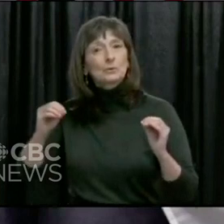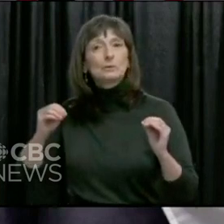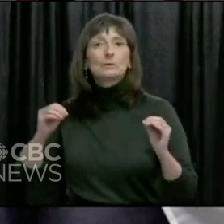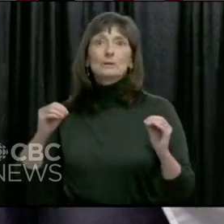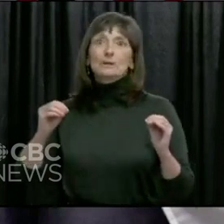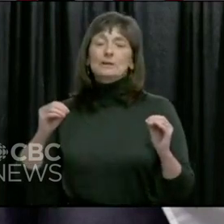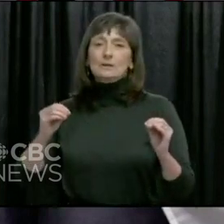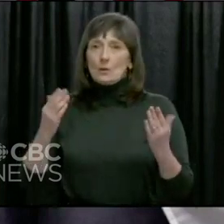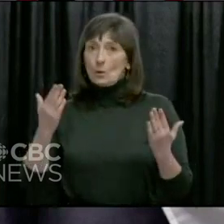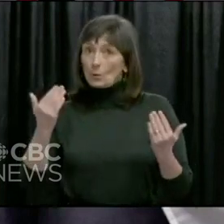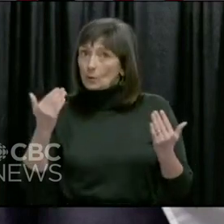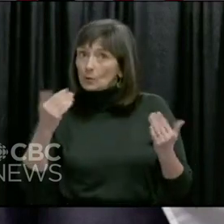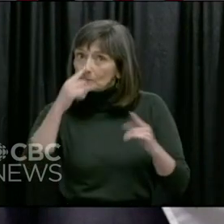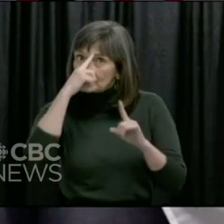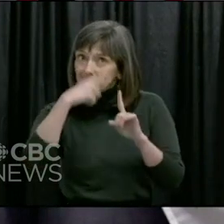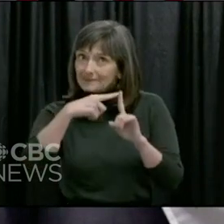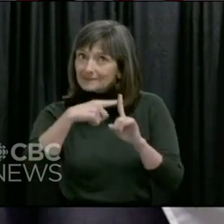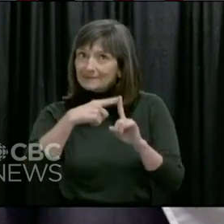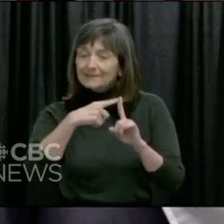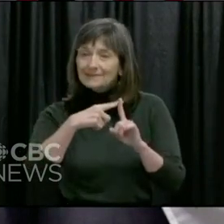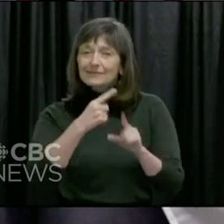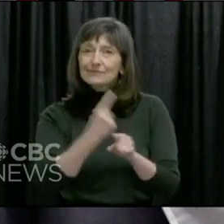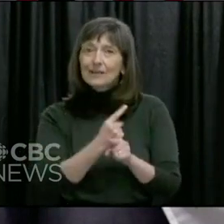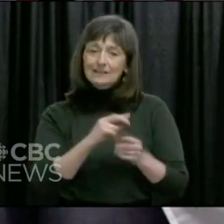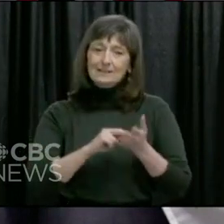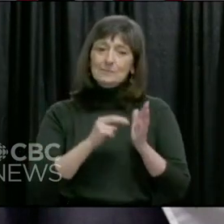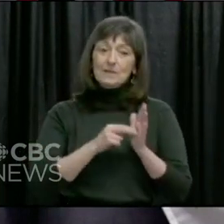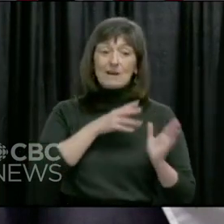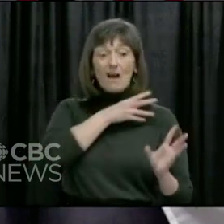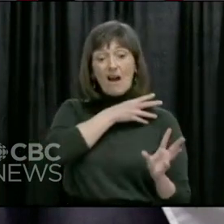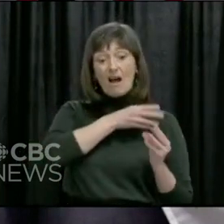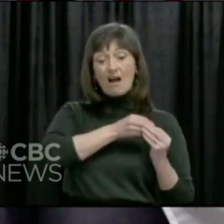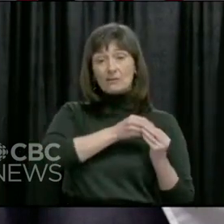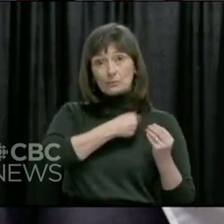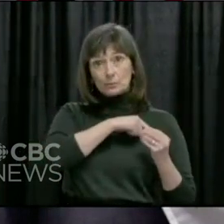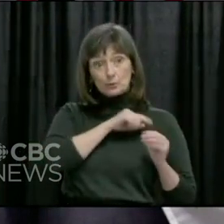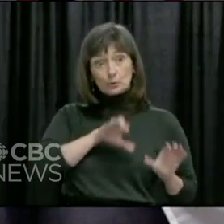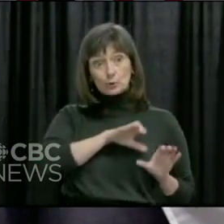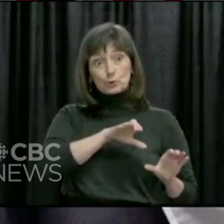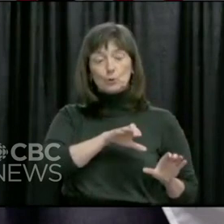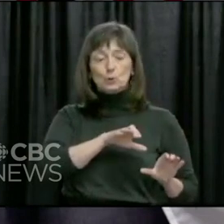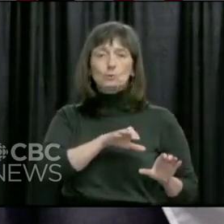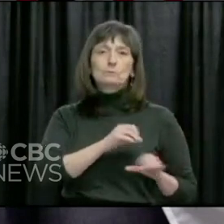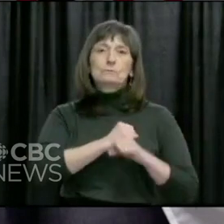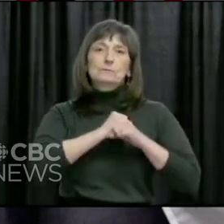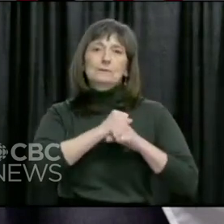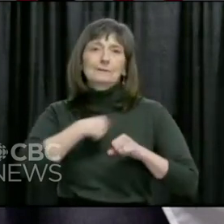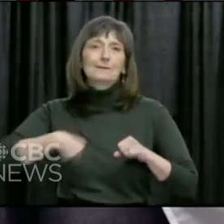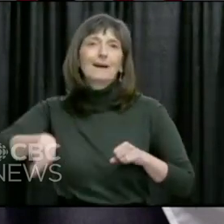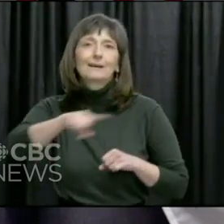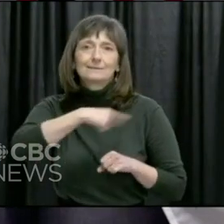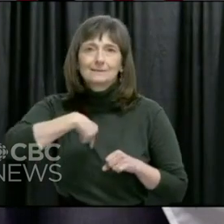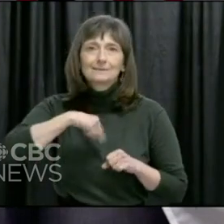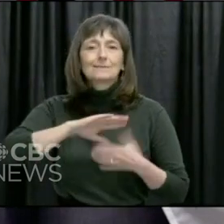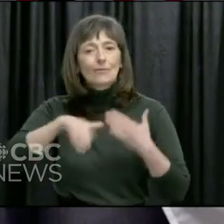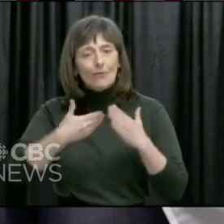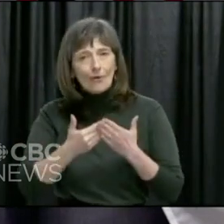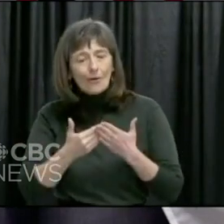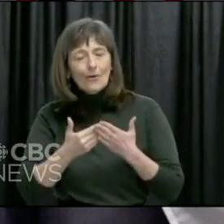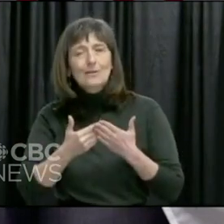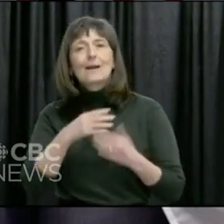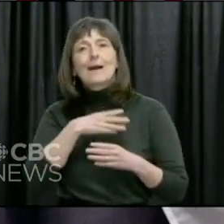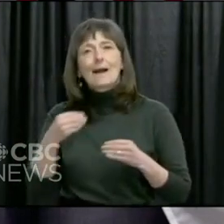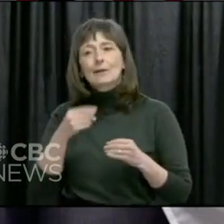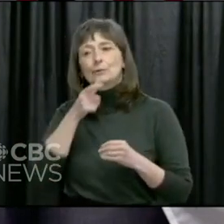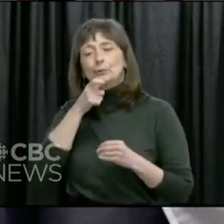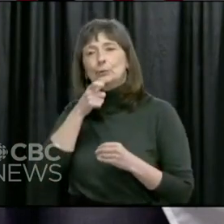for hope and optimism in knowing our actions are working to protect our loved ones, ourselves, and the people in our community most susceptible to